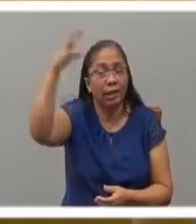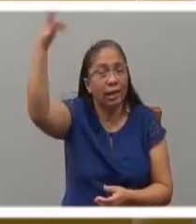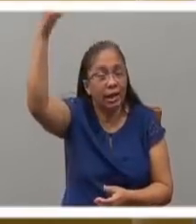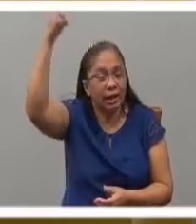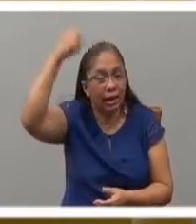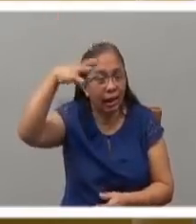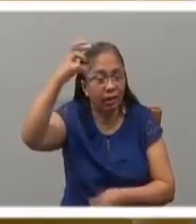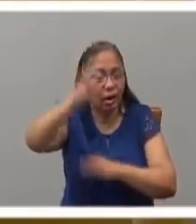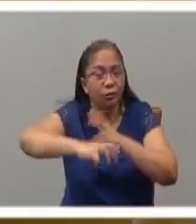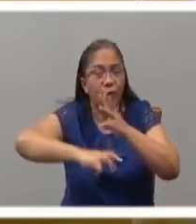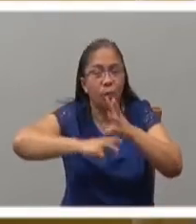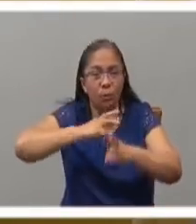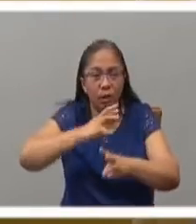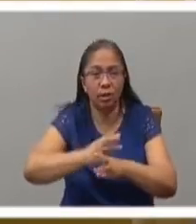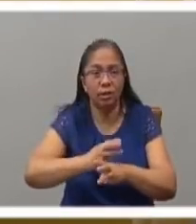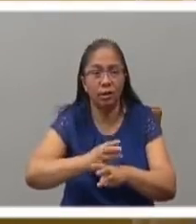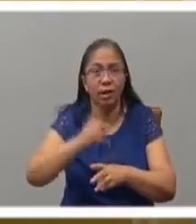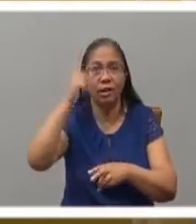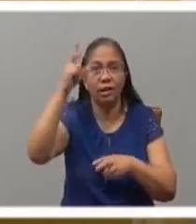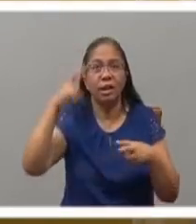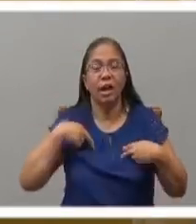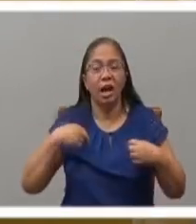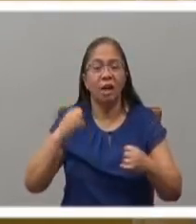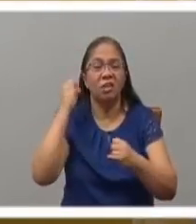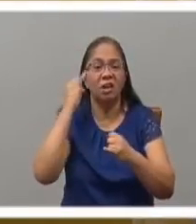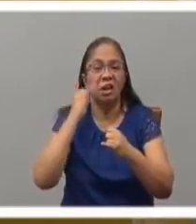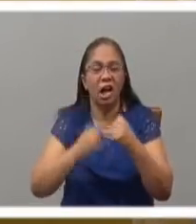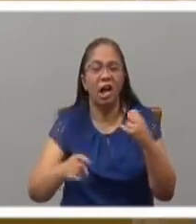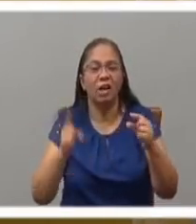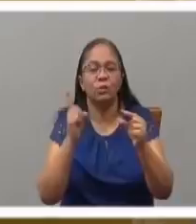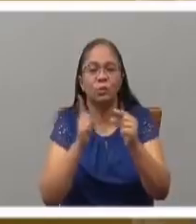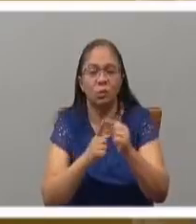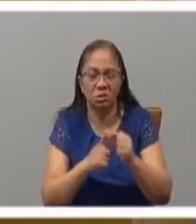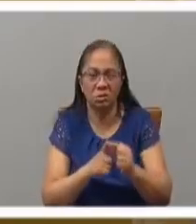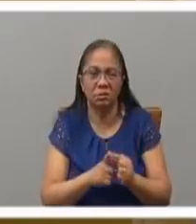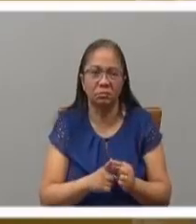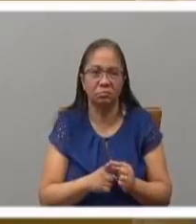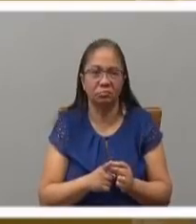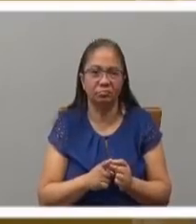world, has the last say.